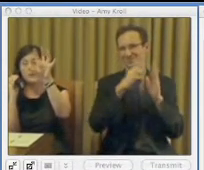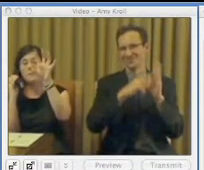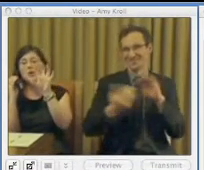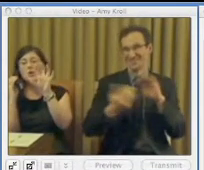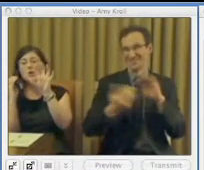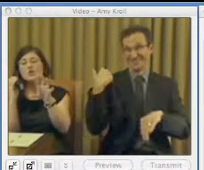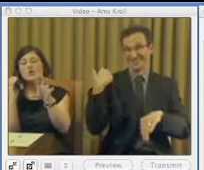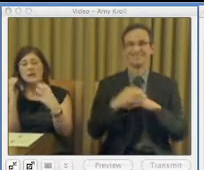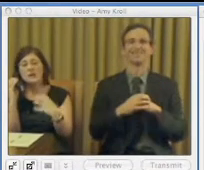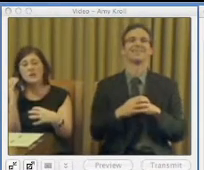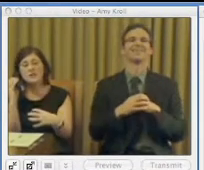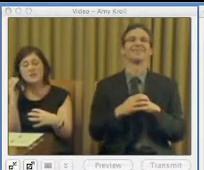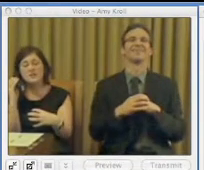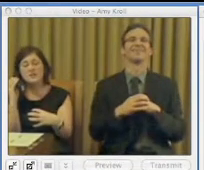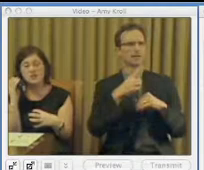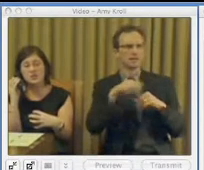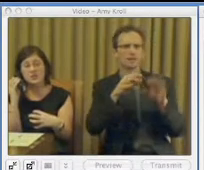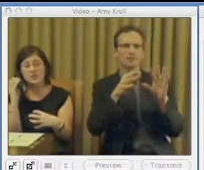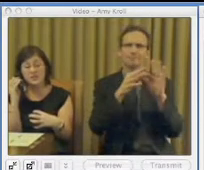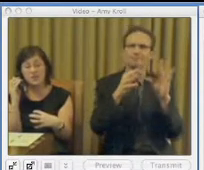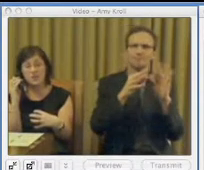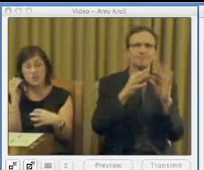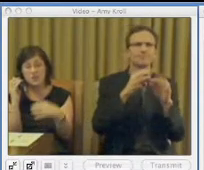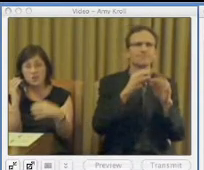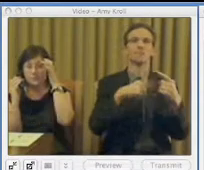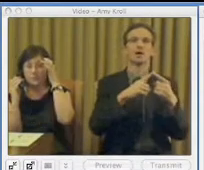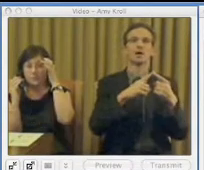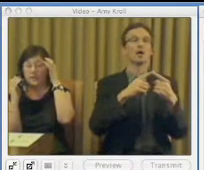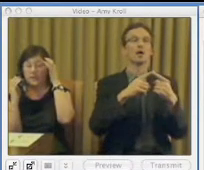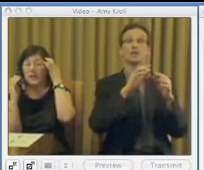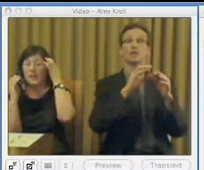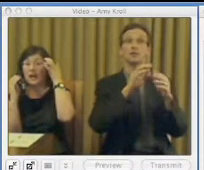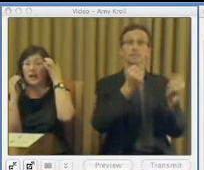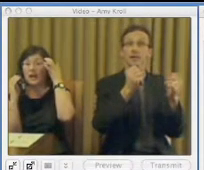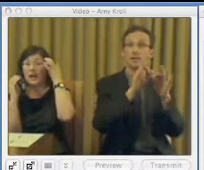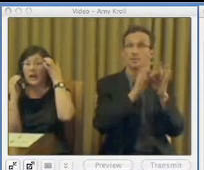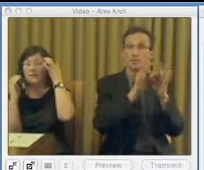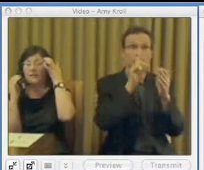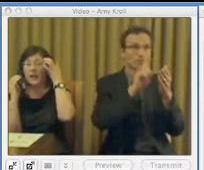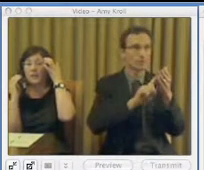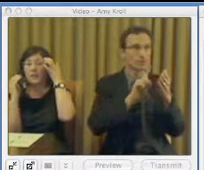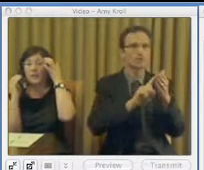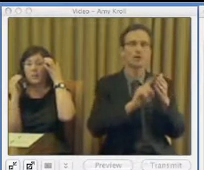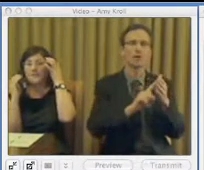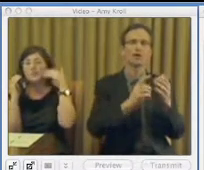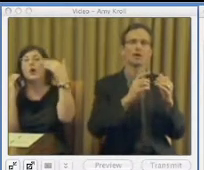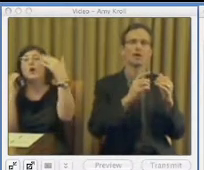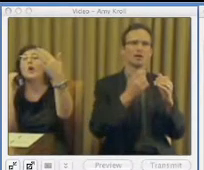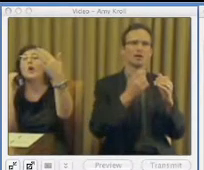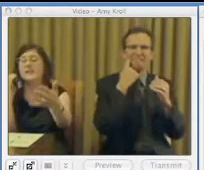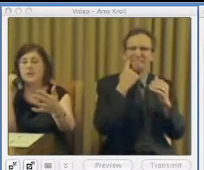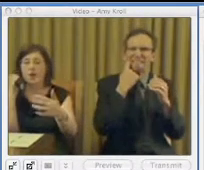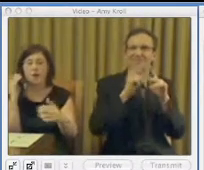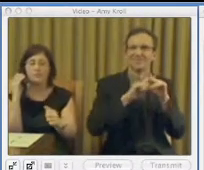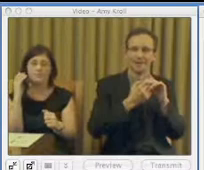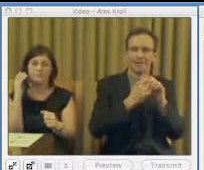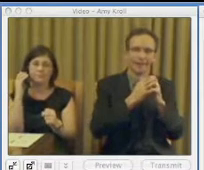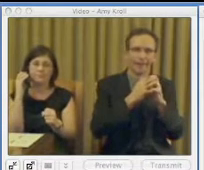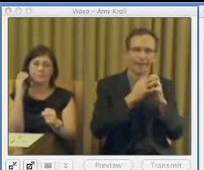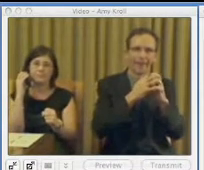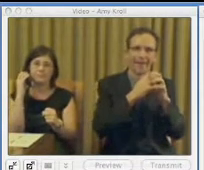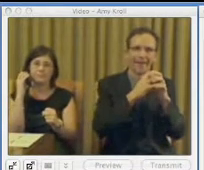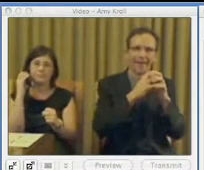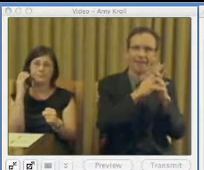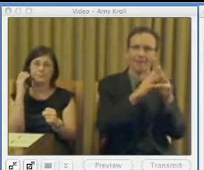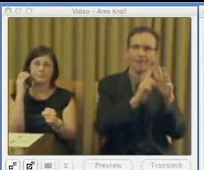about the emerging nature of sign language interpreting research and the fact that we've still got a